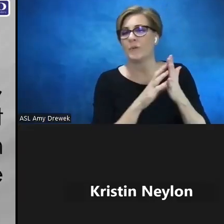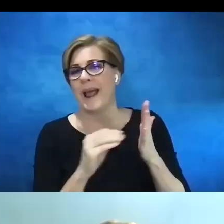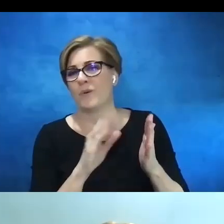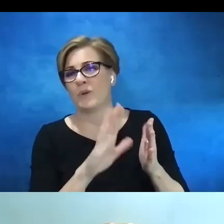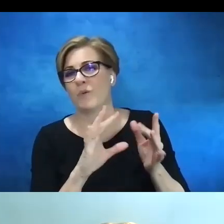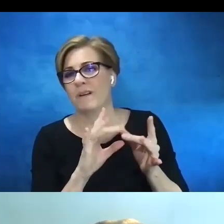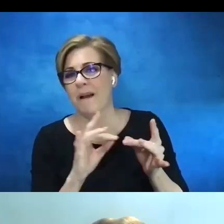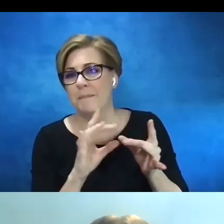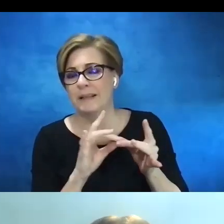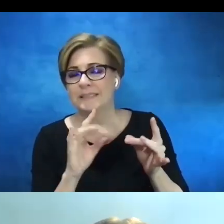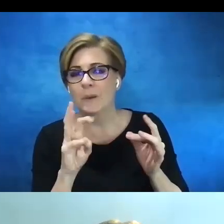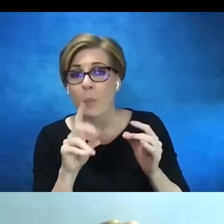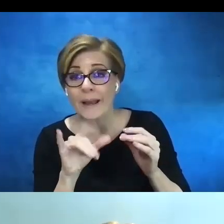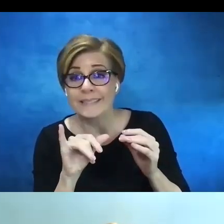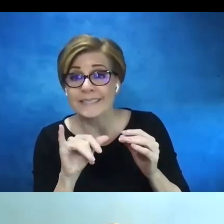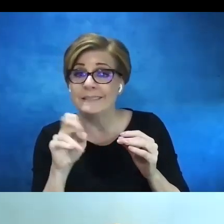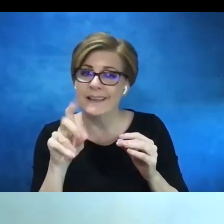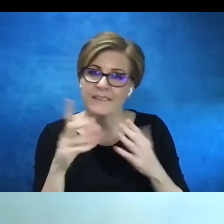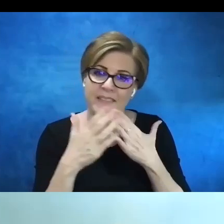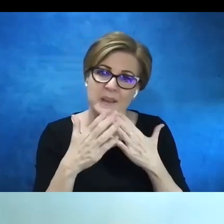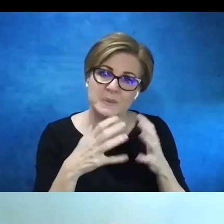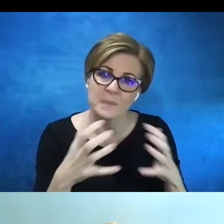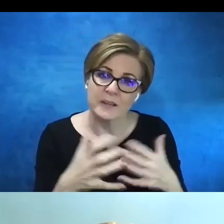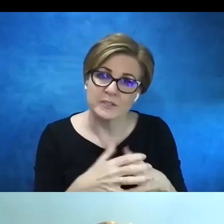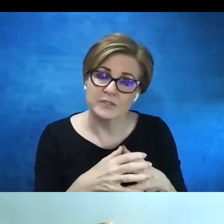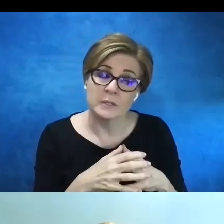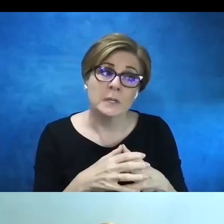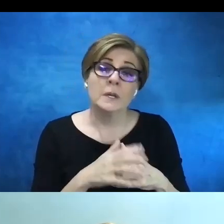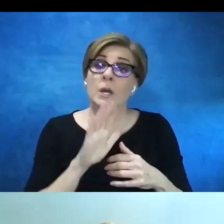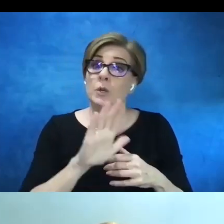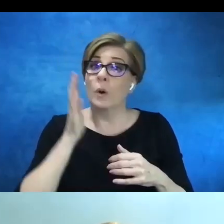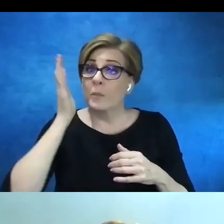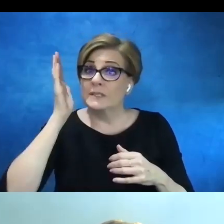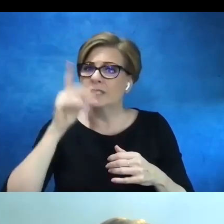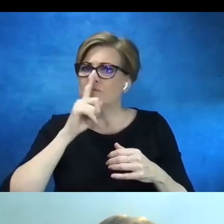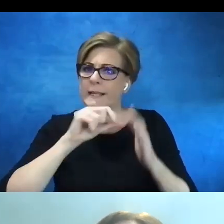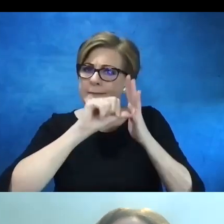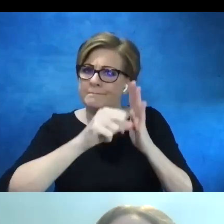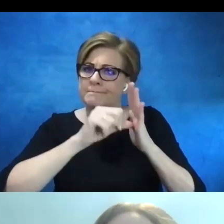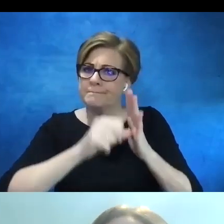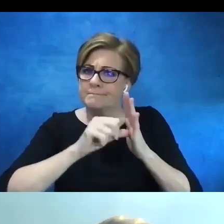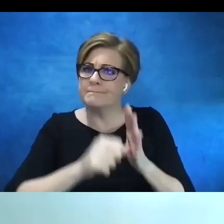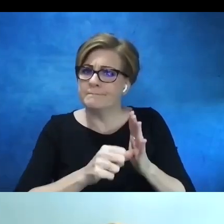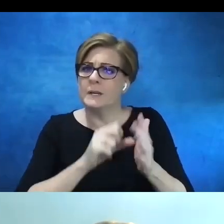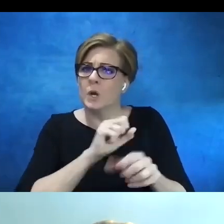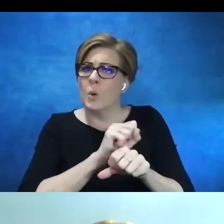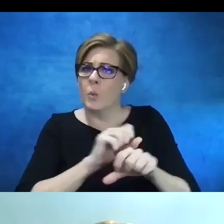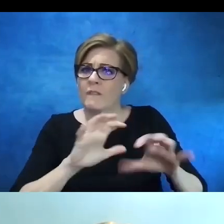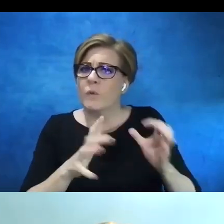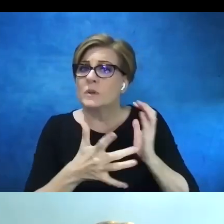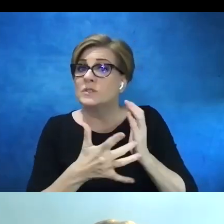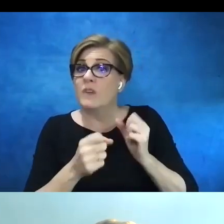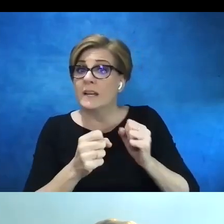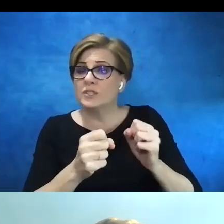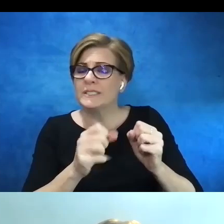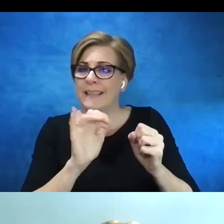comments, Wendy and Ted, thank you so much for just really highlighting some of the workforce strategies that have been